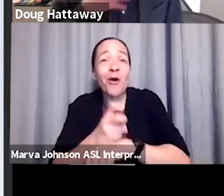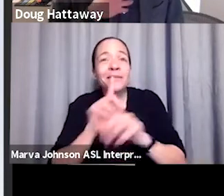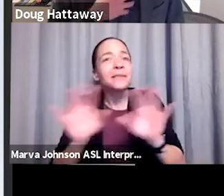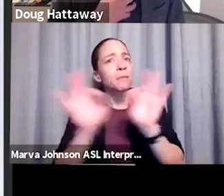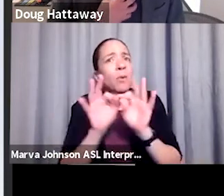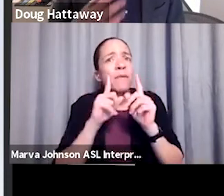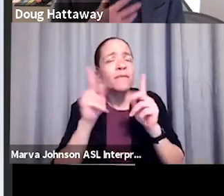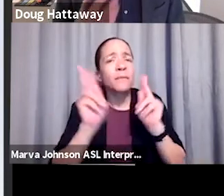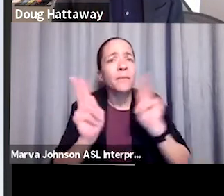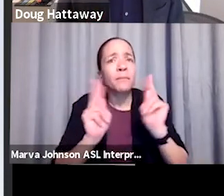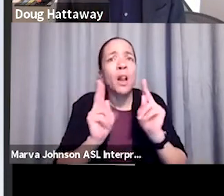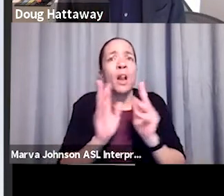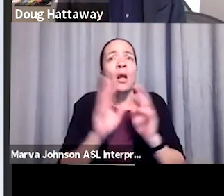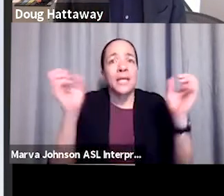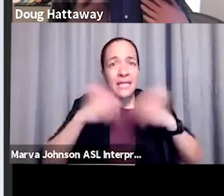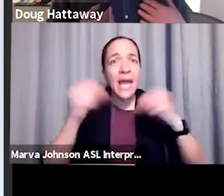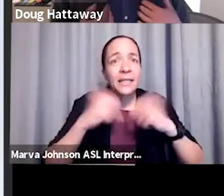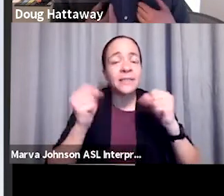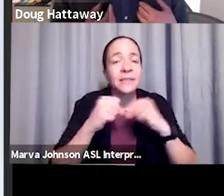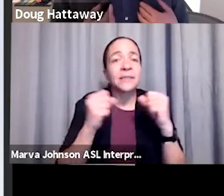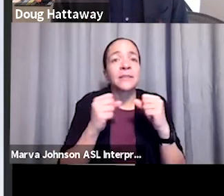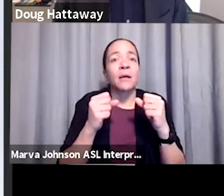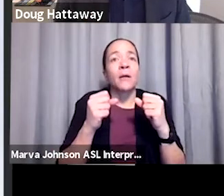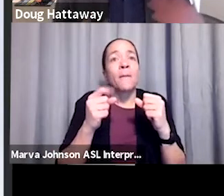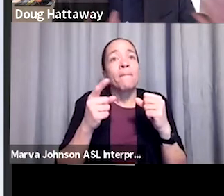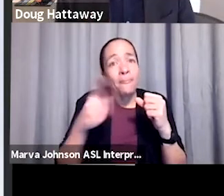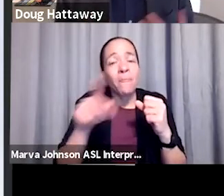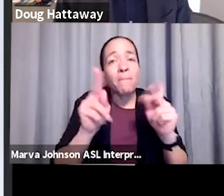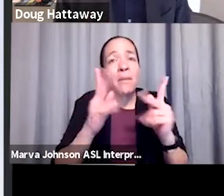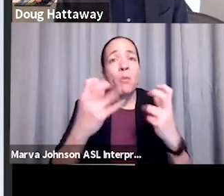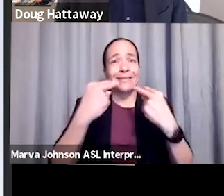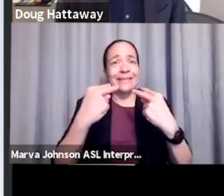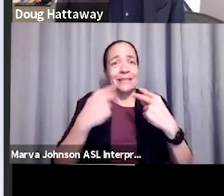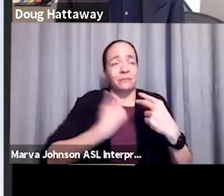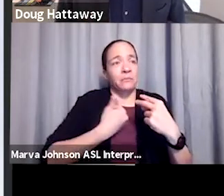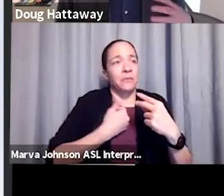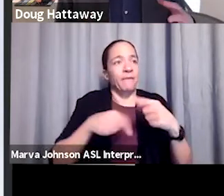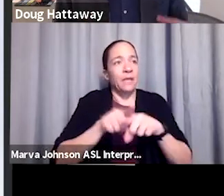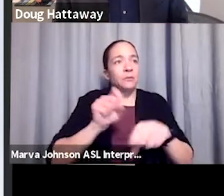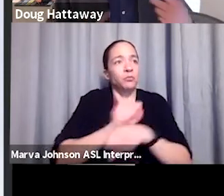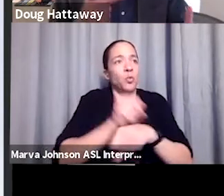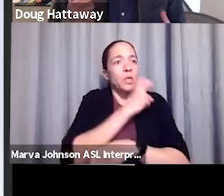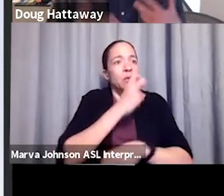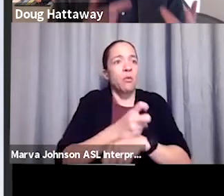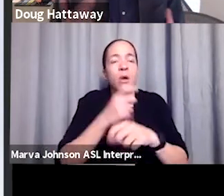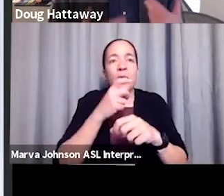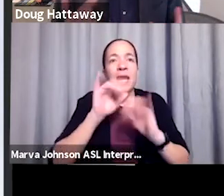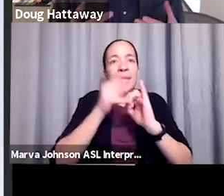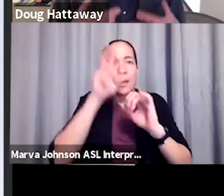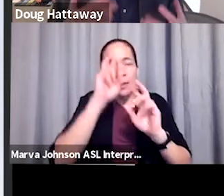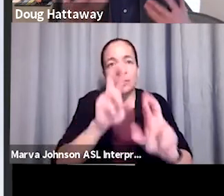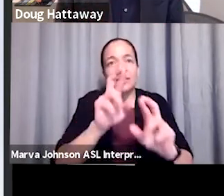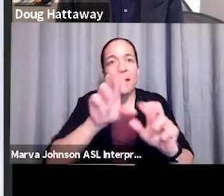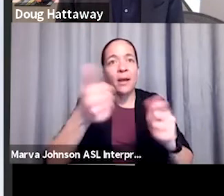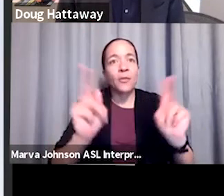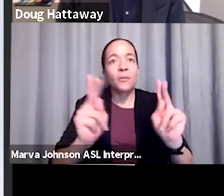for many, many, many people, that they see themselves that way and they respect others. They see that way. When we talked with folks about